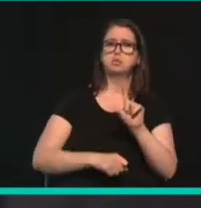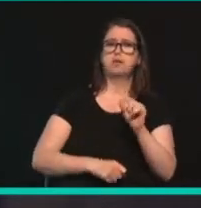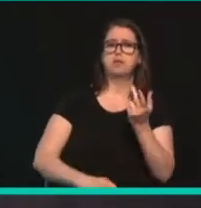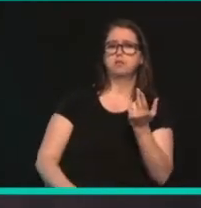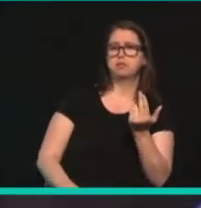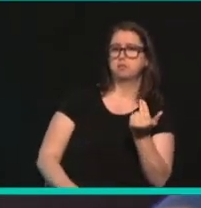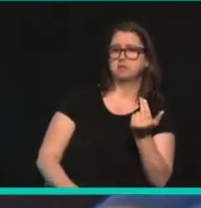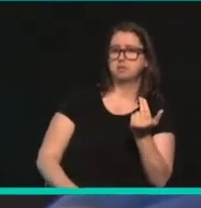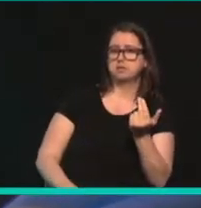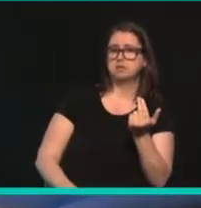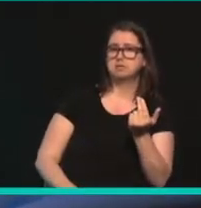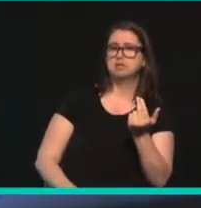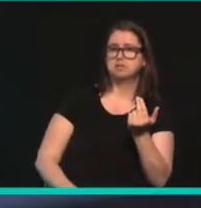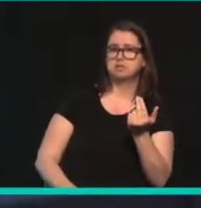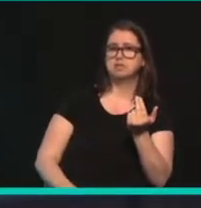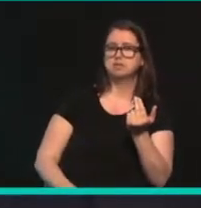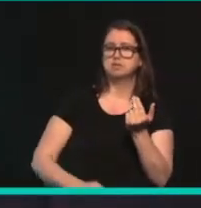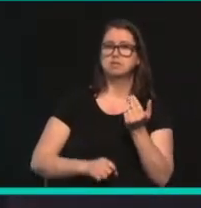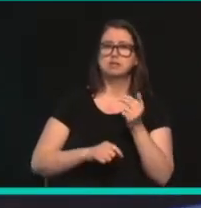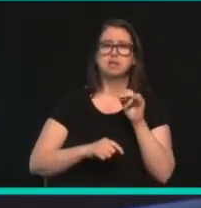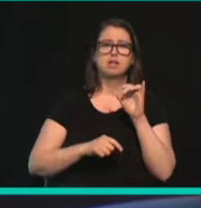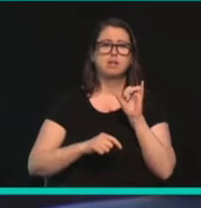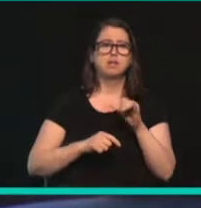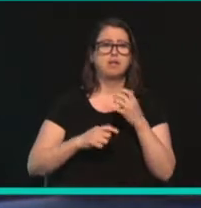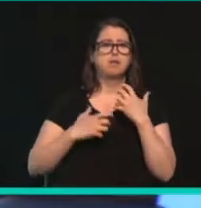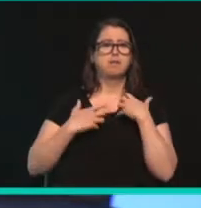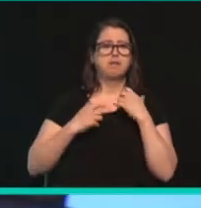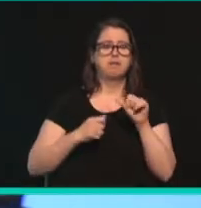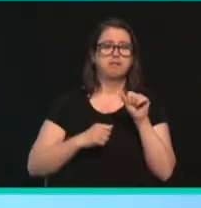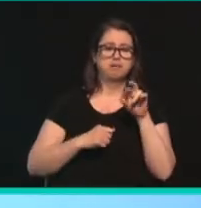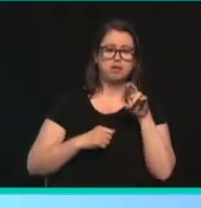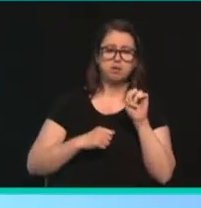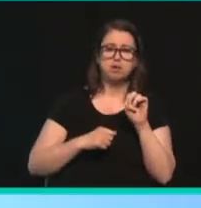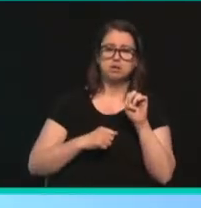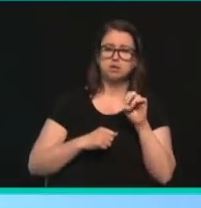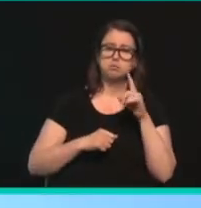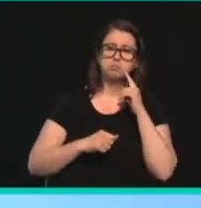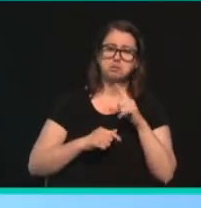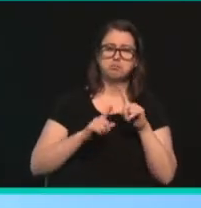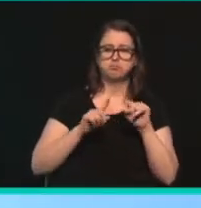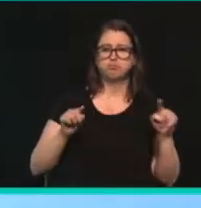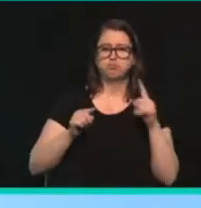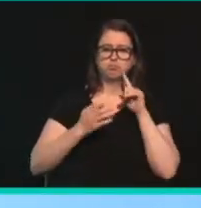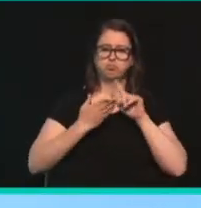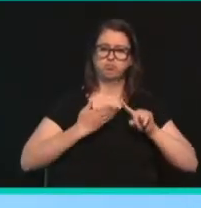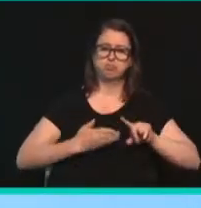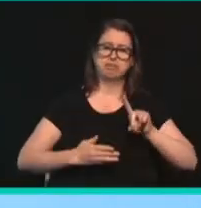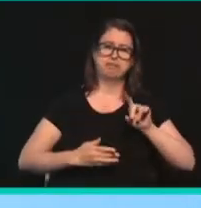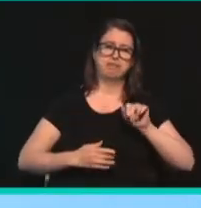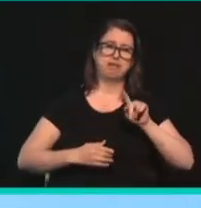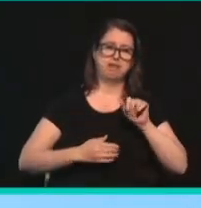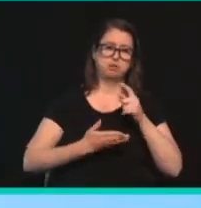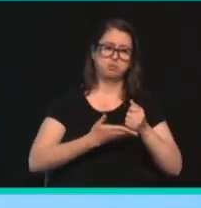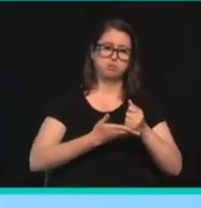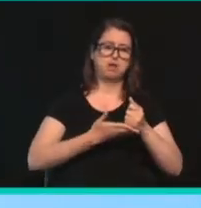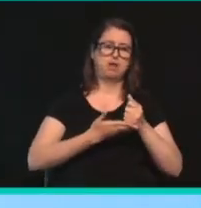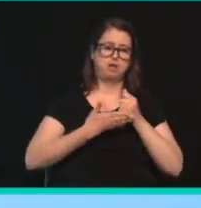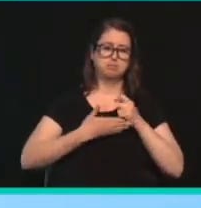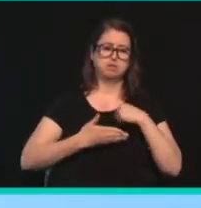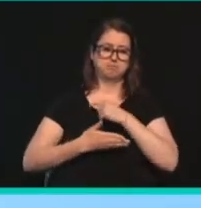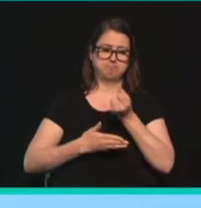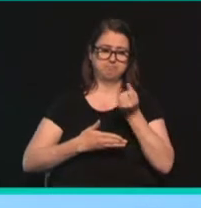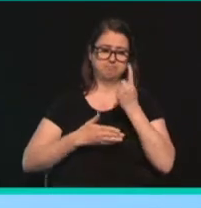2013 with the help of their electronic health records, their business intelligence, etc. So look, we hear a lot